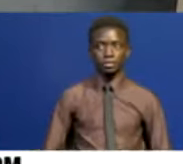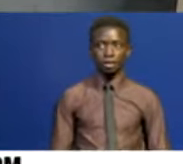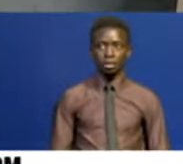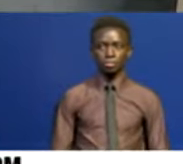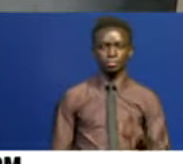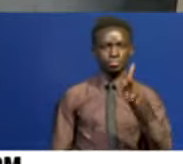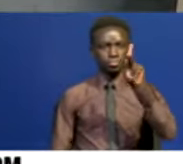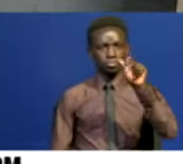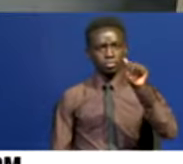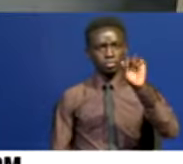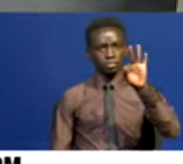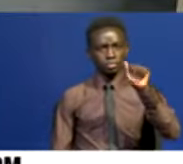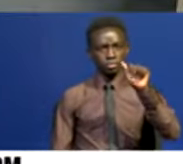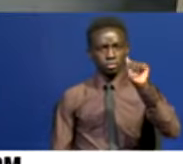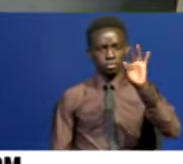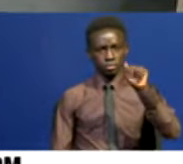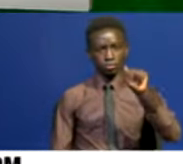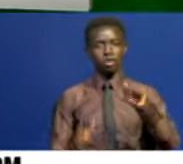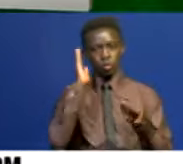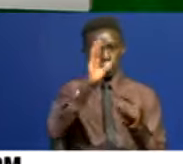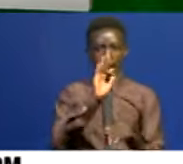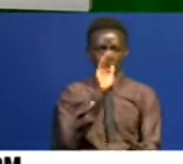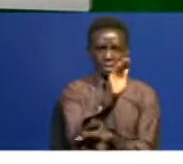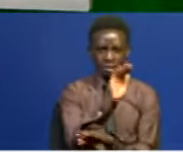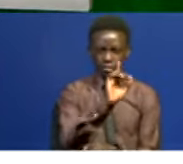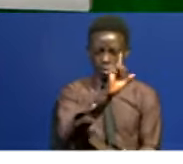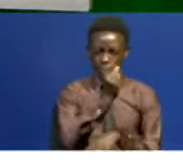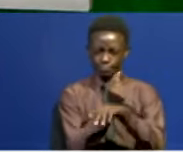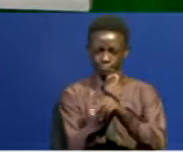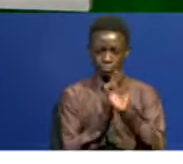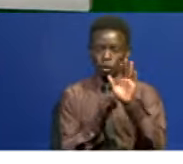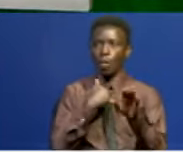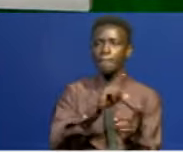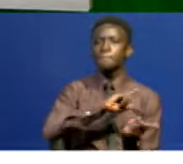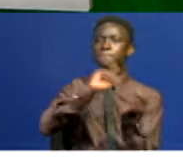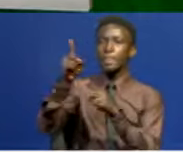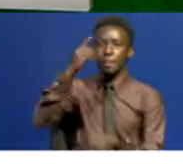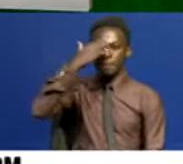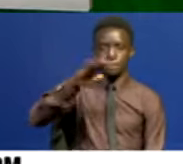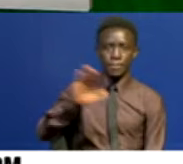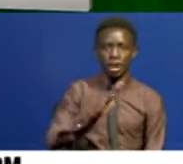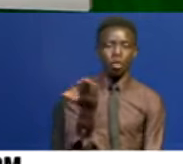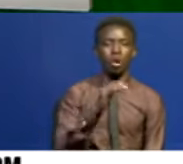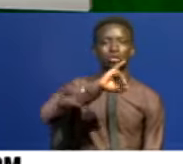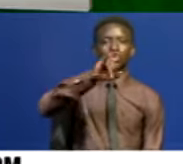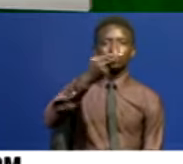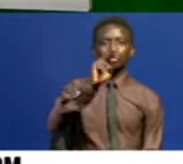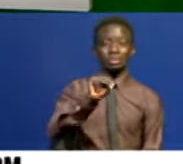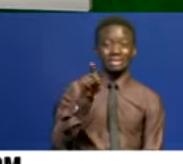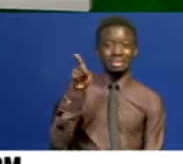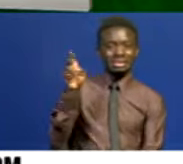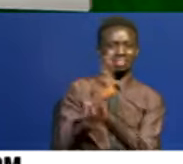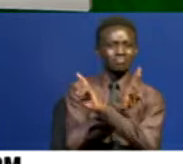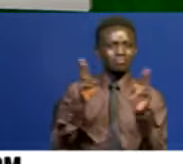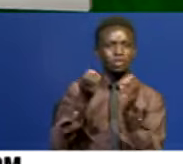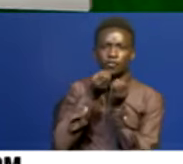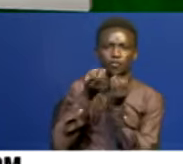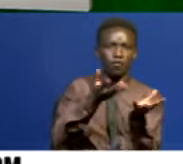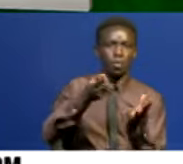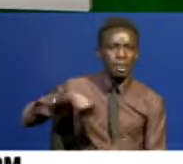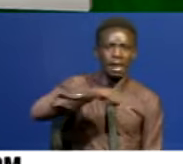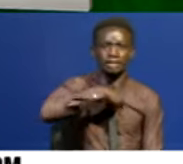There, I want to take the viewer to Parliament Buildings, where our very own John Jacob Kioria is standing by to just give us what the